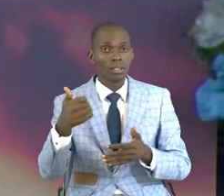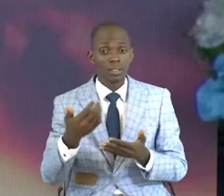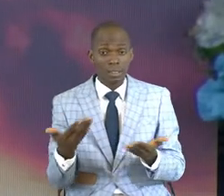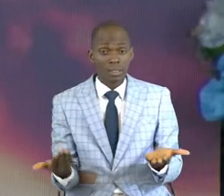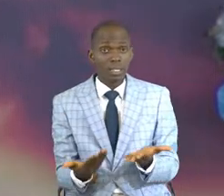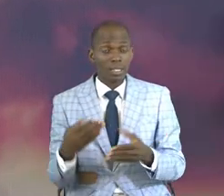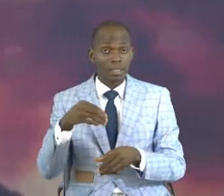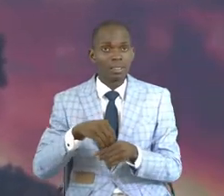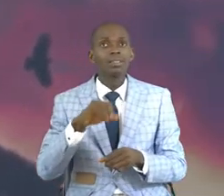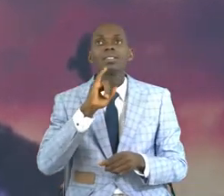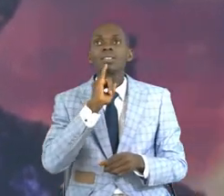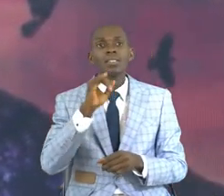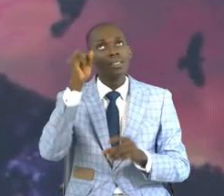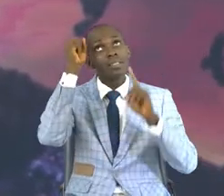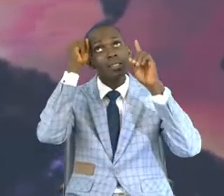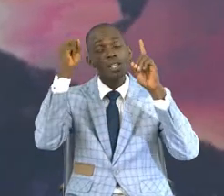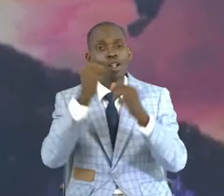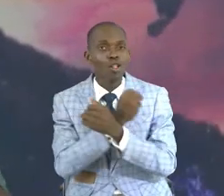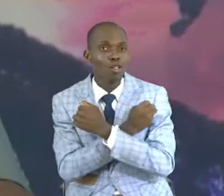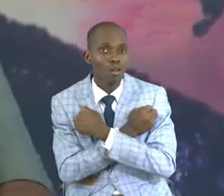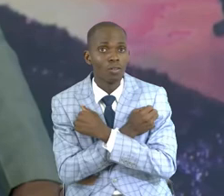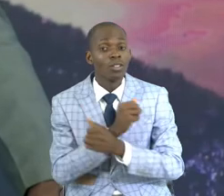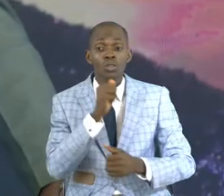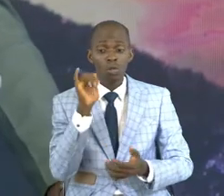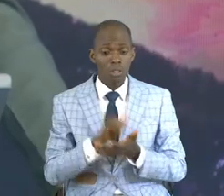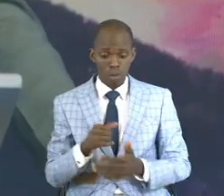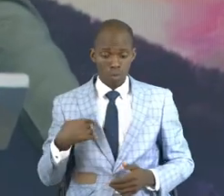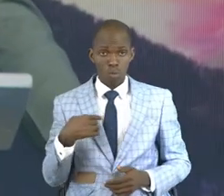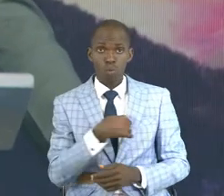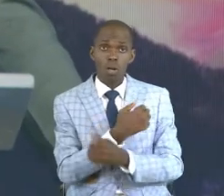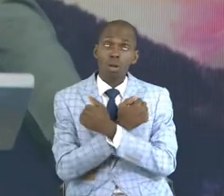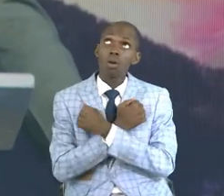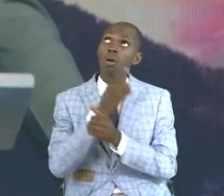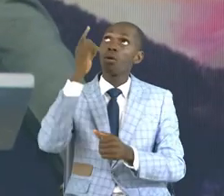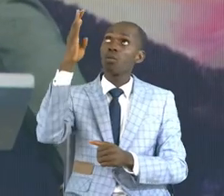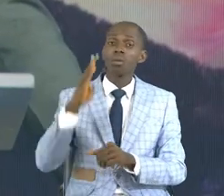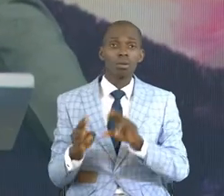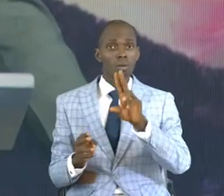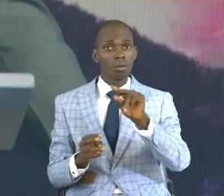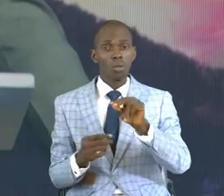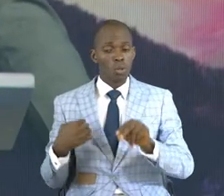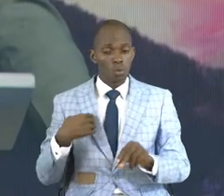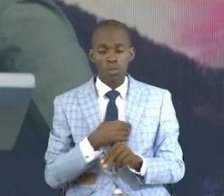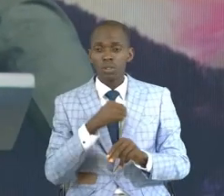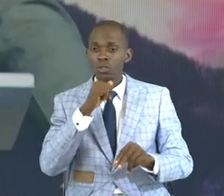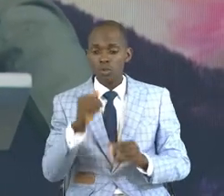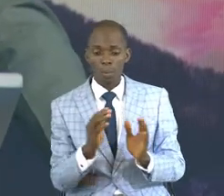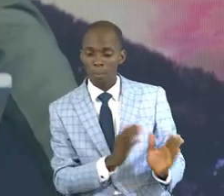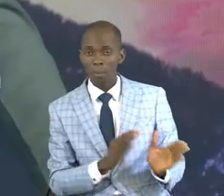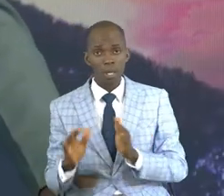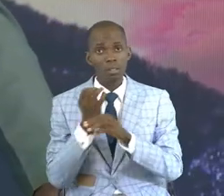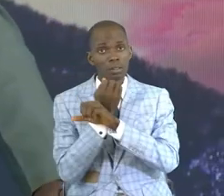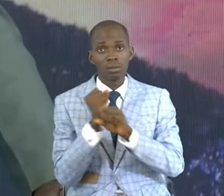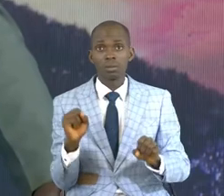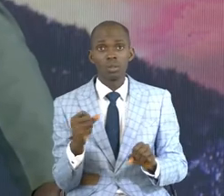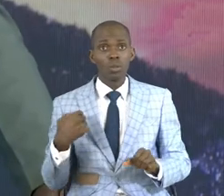love. Not that we loved God. We didn't initiate salvation. We didn't come up with